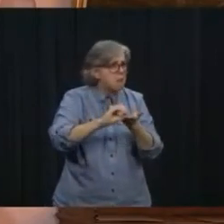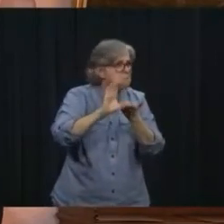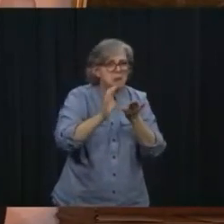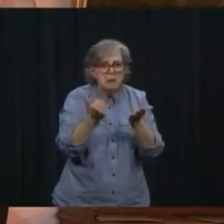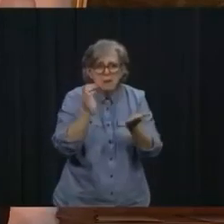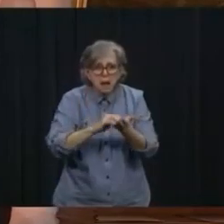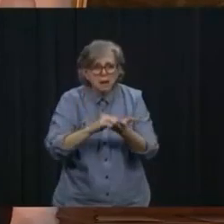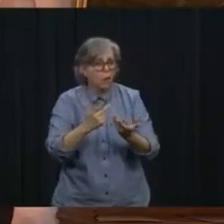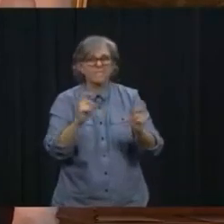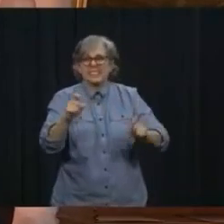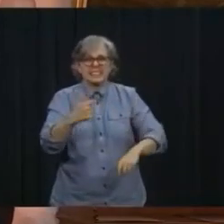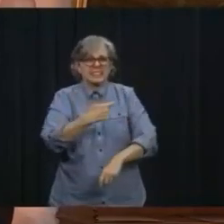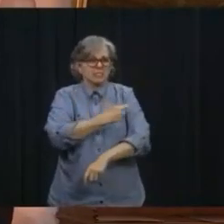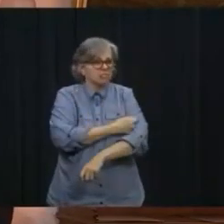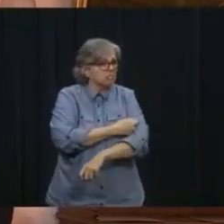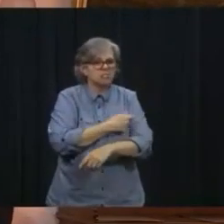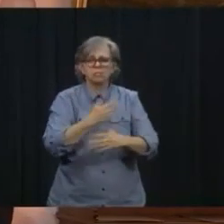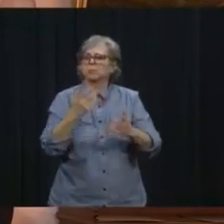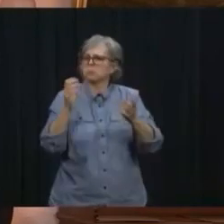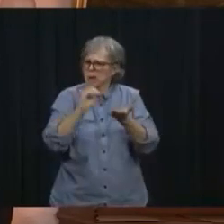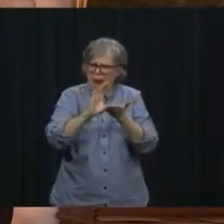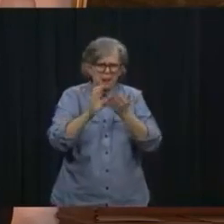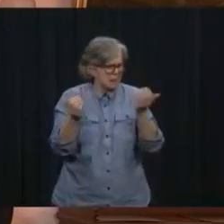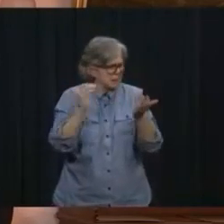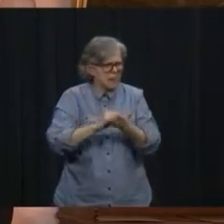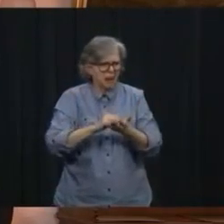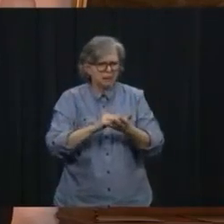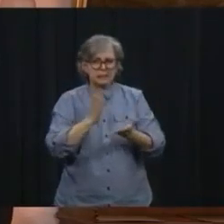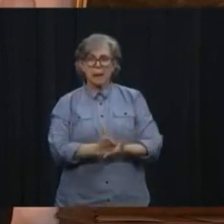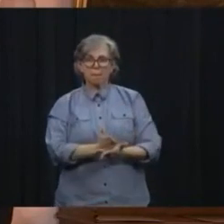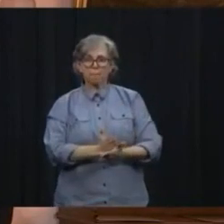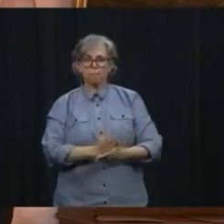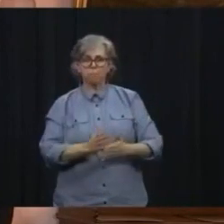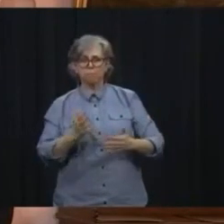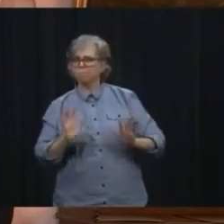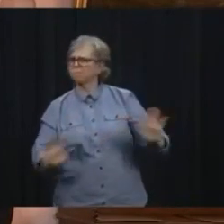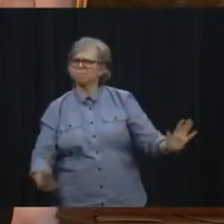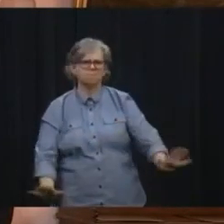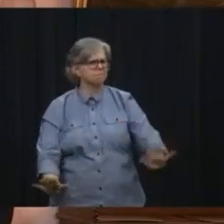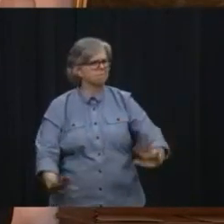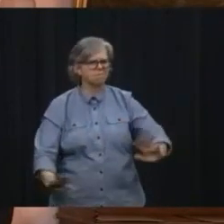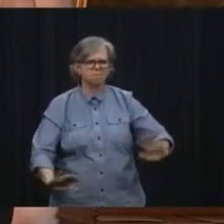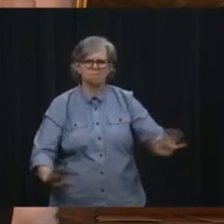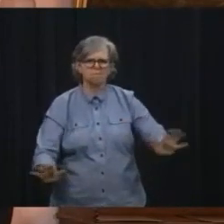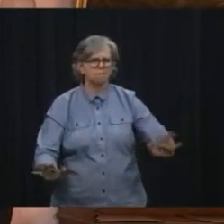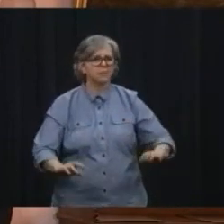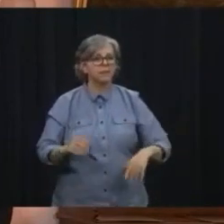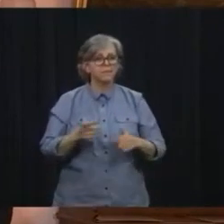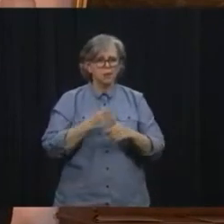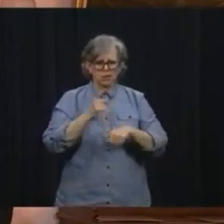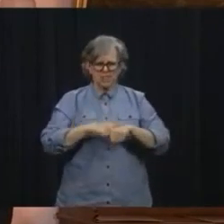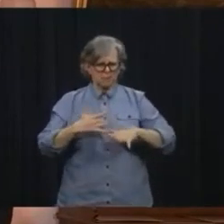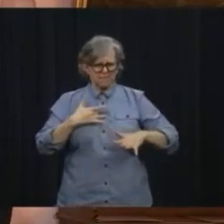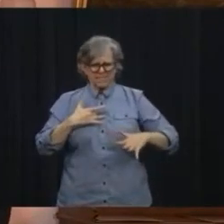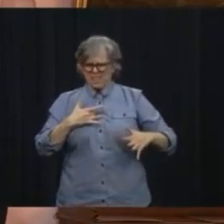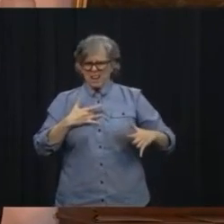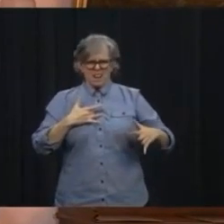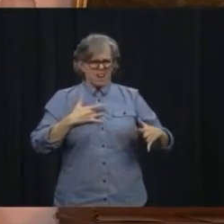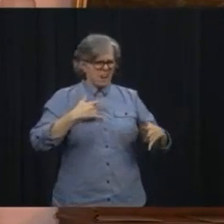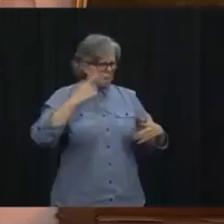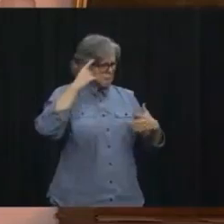science, just like public health strategies that Dr. Amy are talking about are science. Mental health care is health care. The brain is part of the